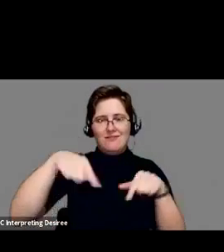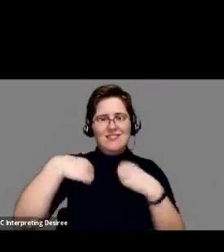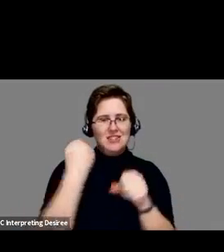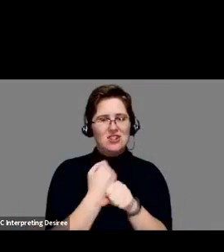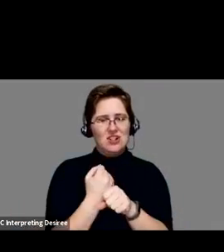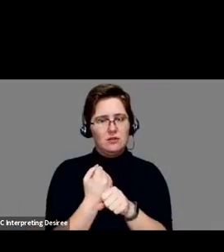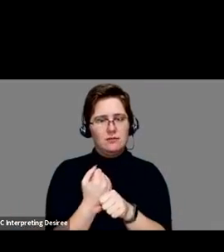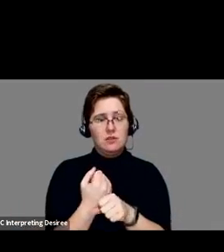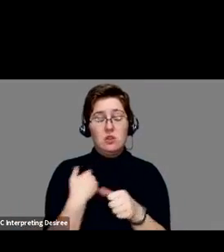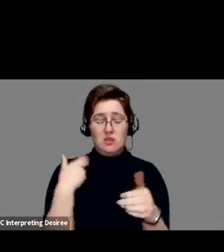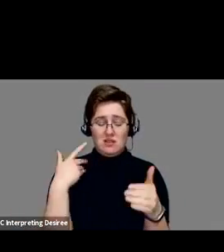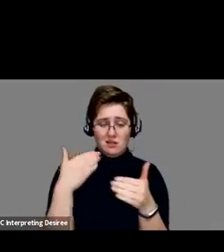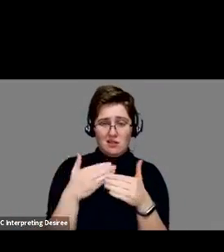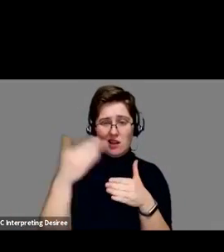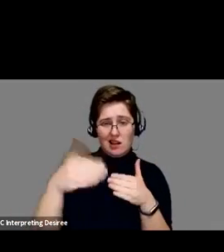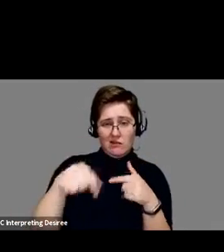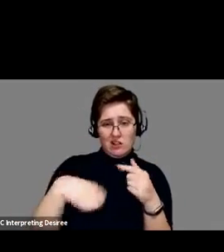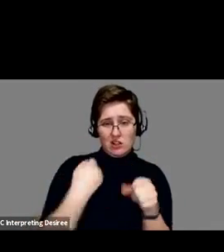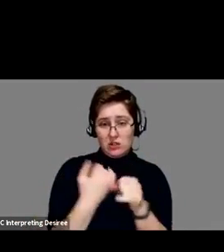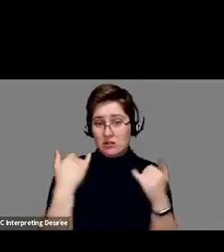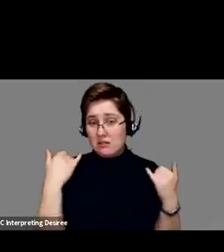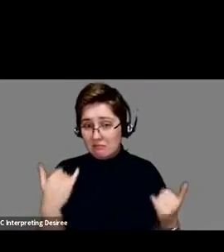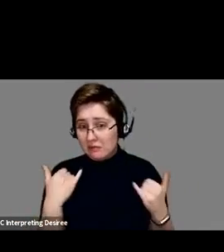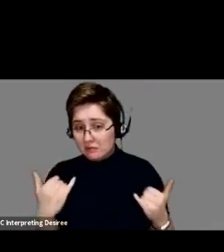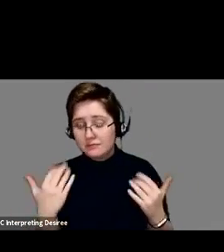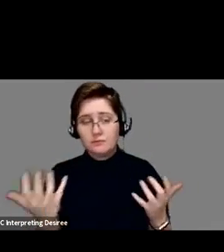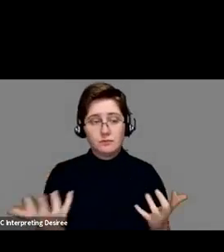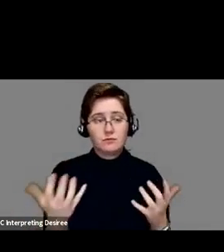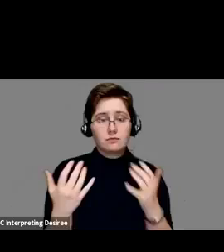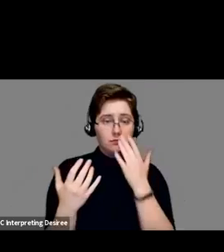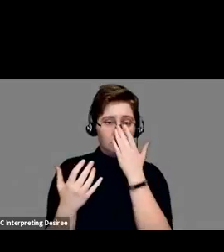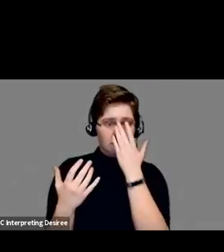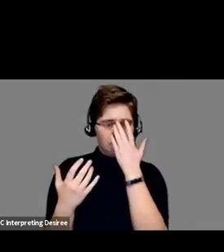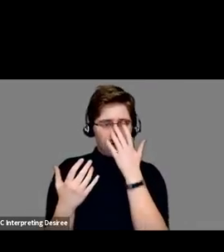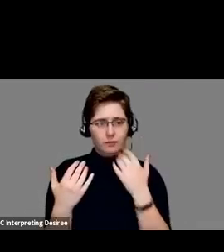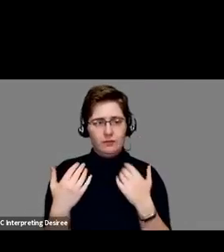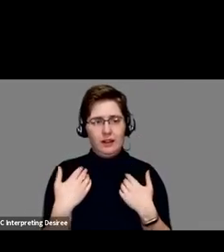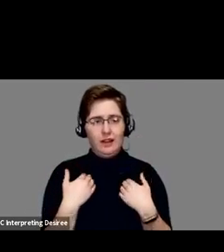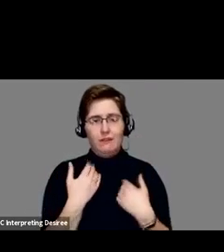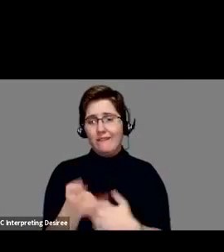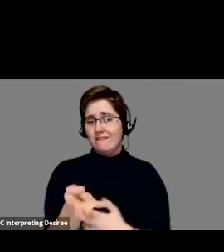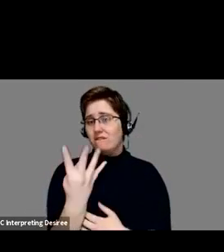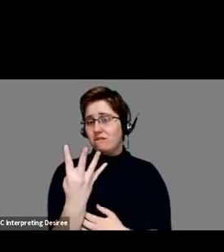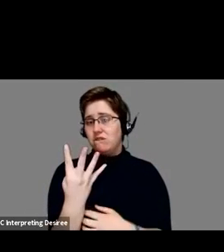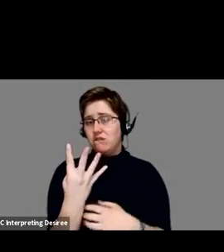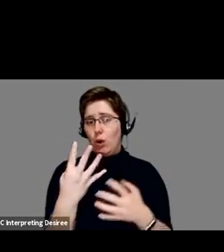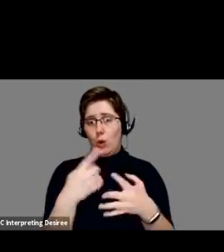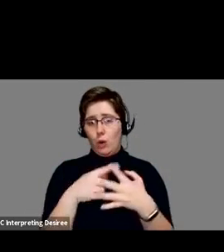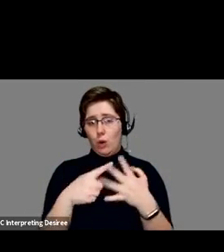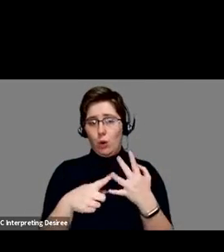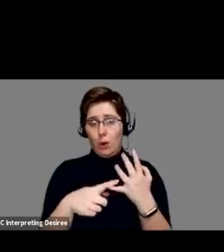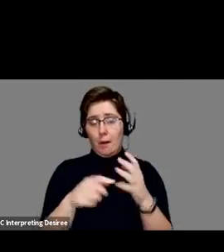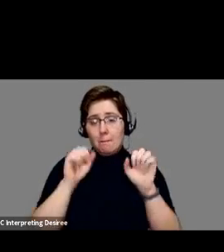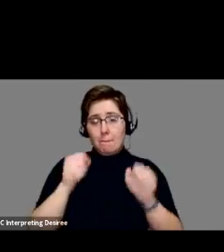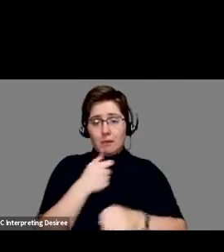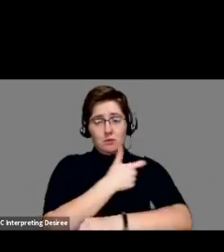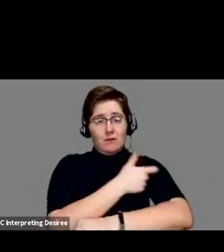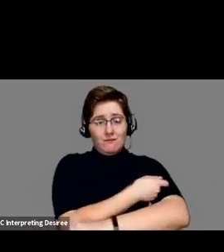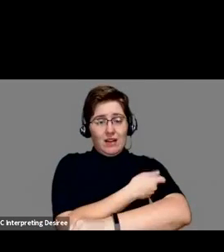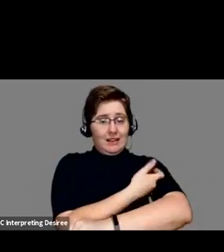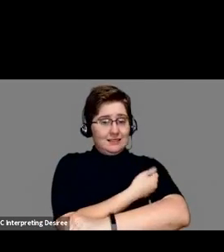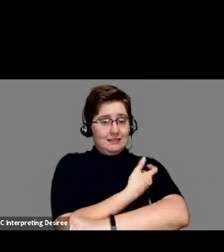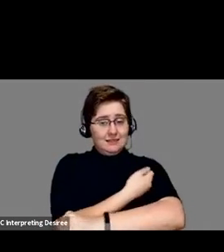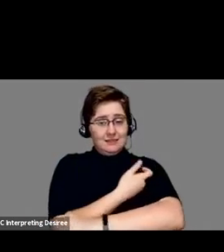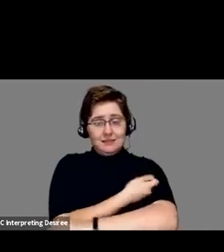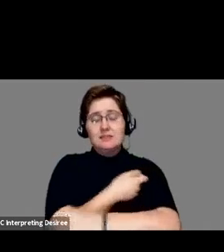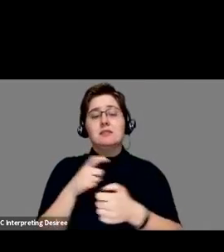we're approaching the end of 2020, and right now there are 4 vaccine candidates